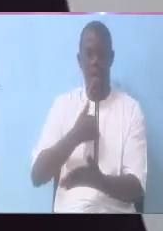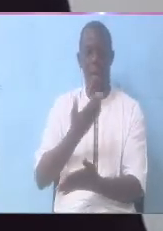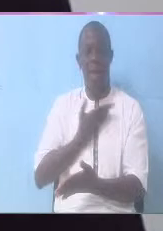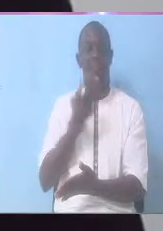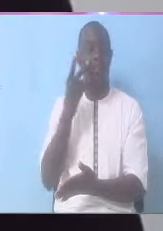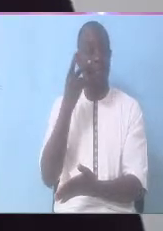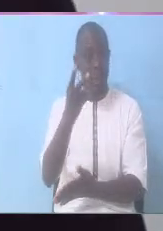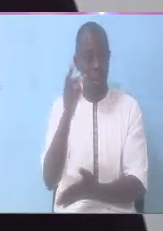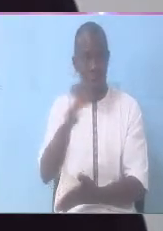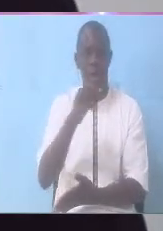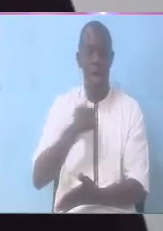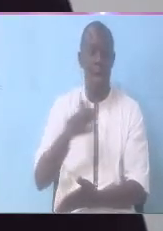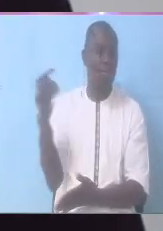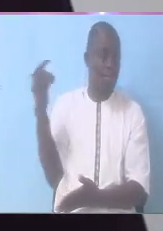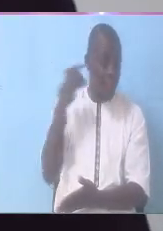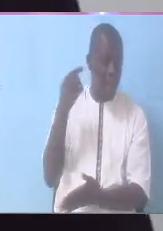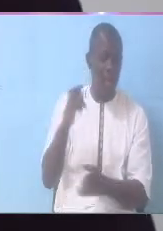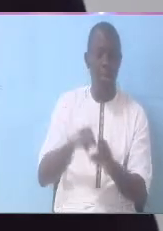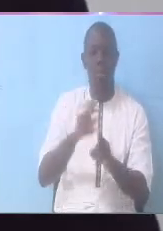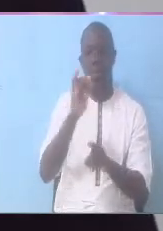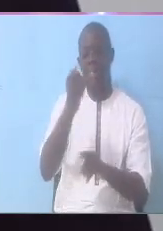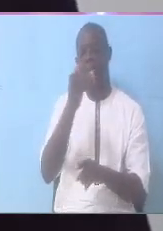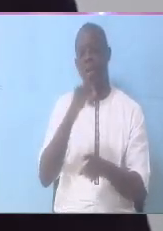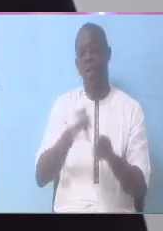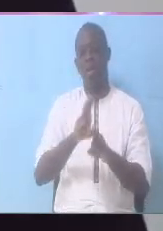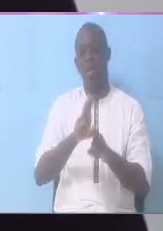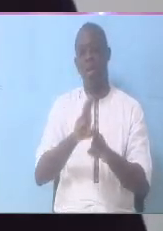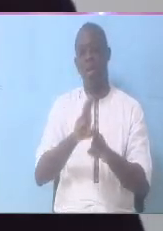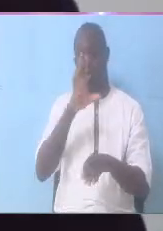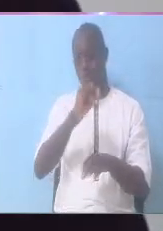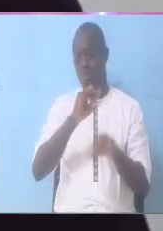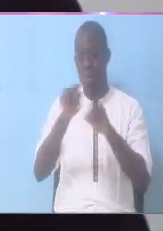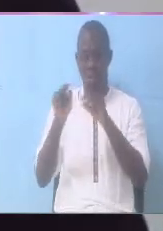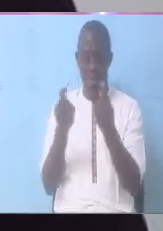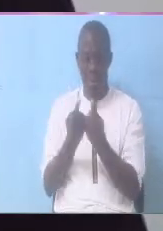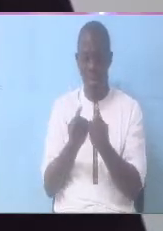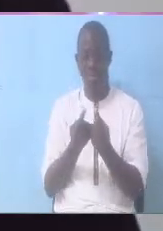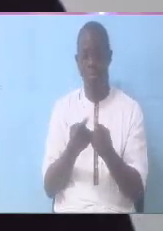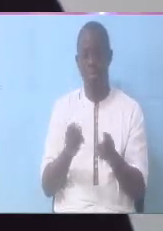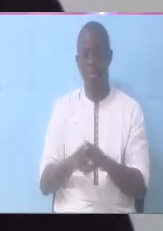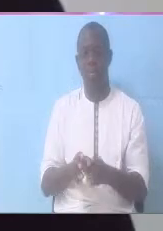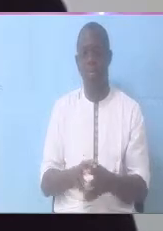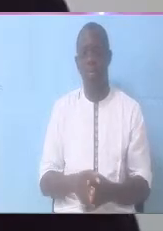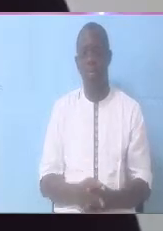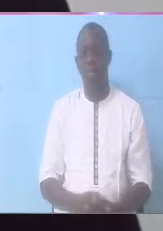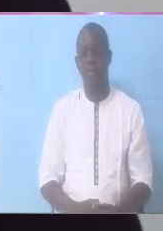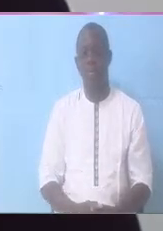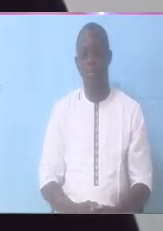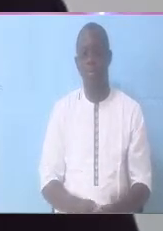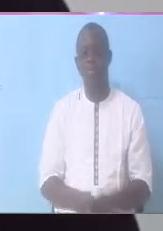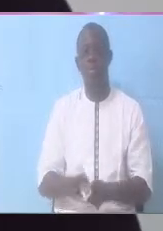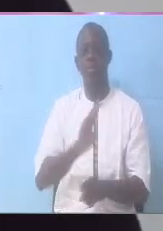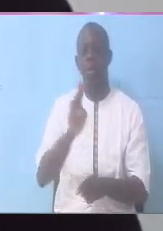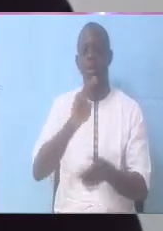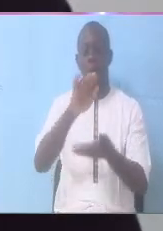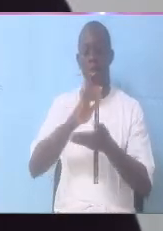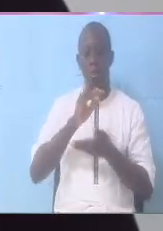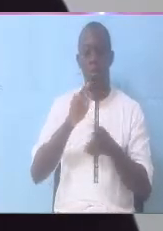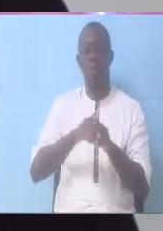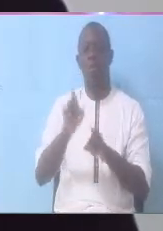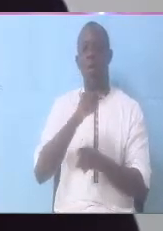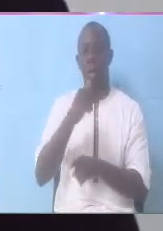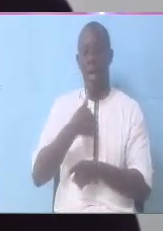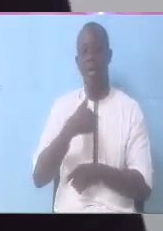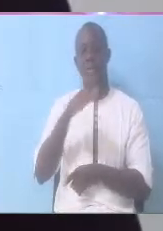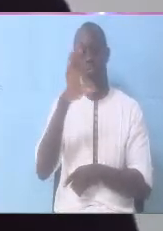said that. As long as I don't receive a call from him telling me, tell these people to execute these people, that's not going to come out of my mouth. What I do say and what